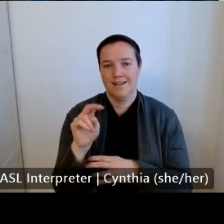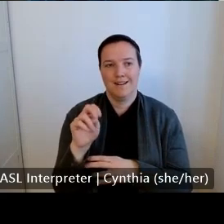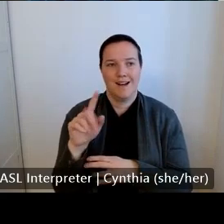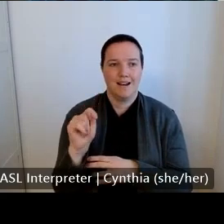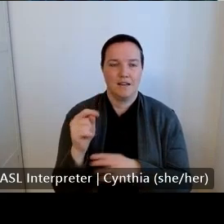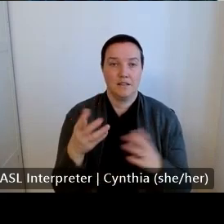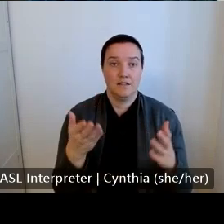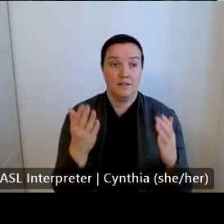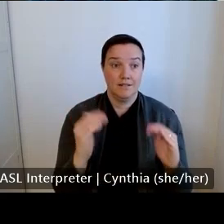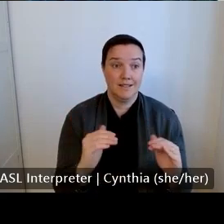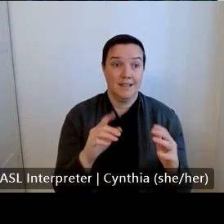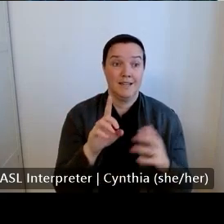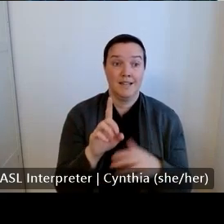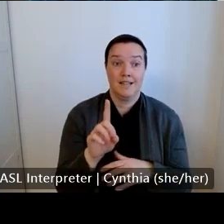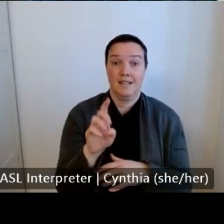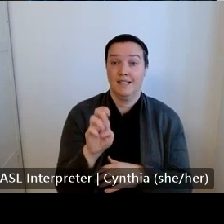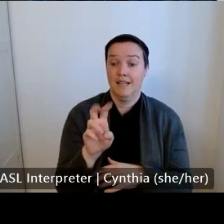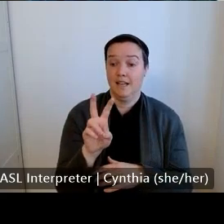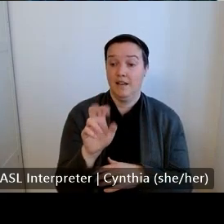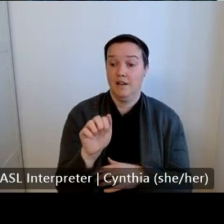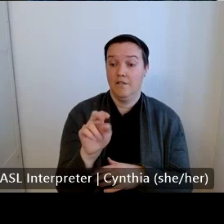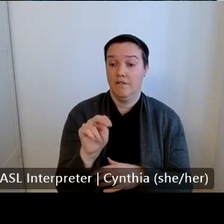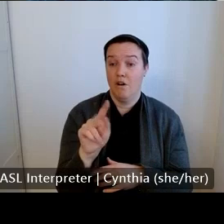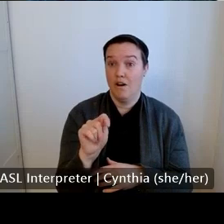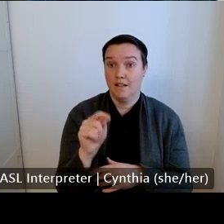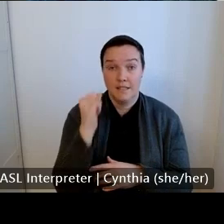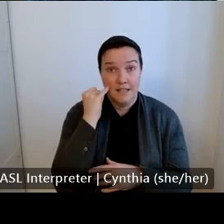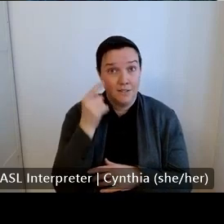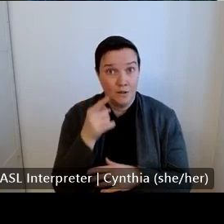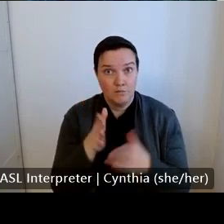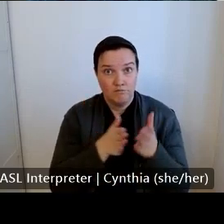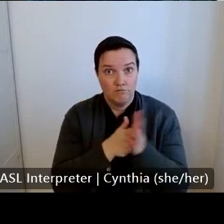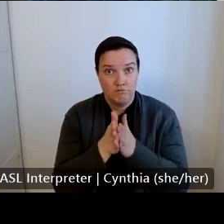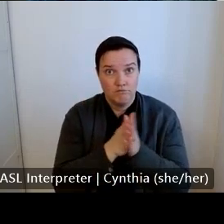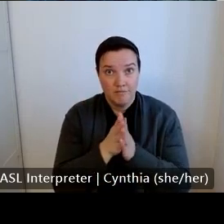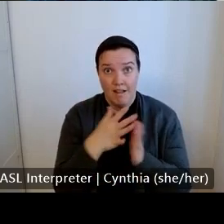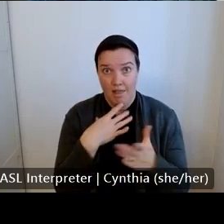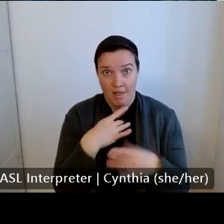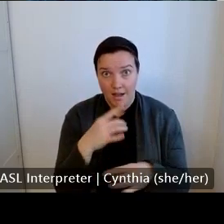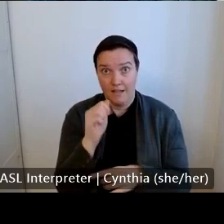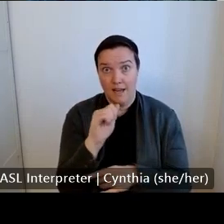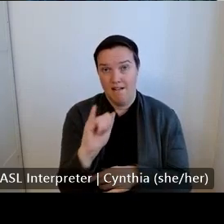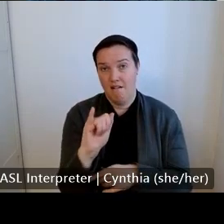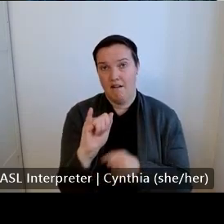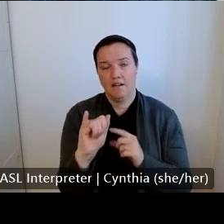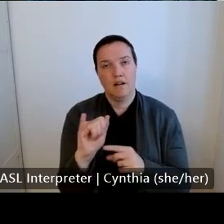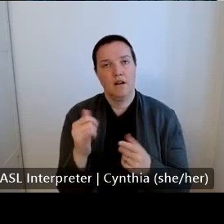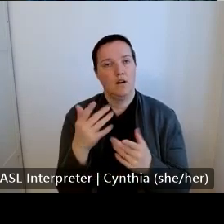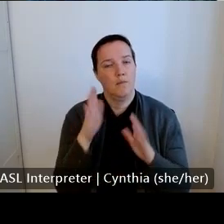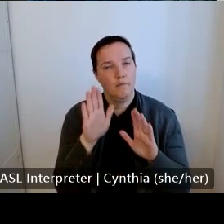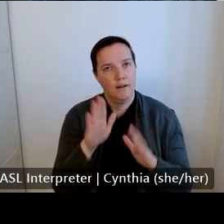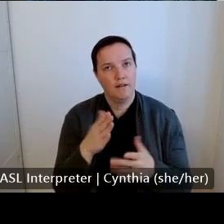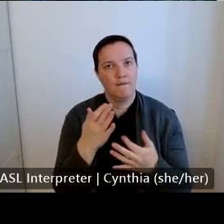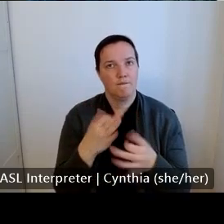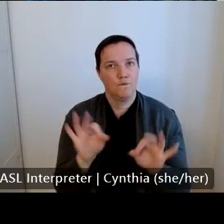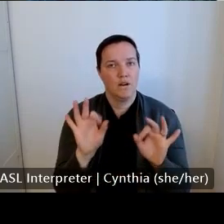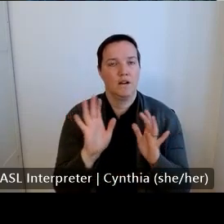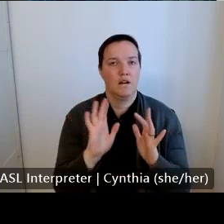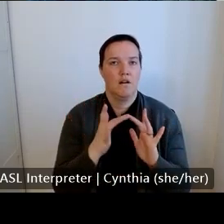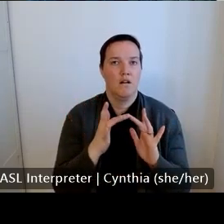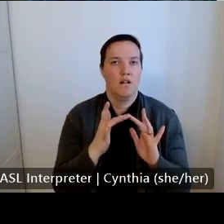Devant, if you like AI, this is a great free online